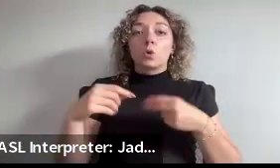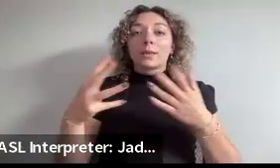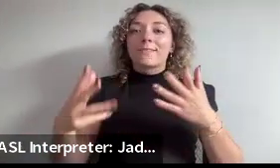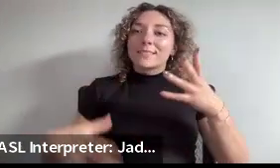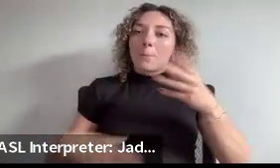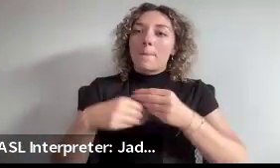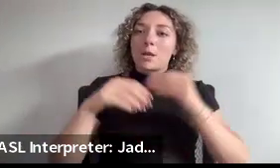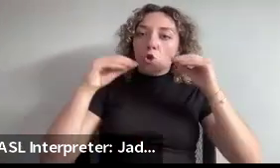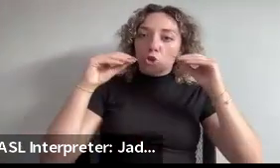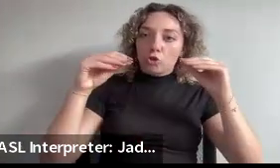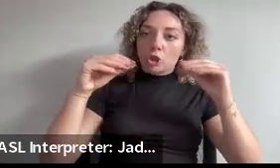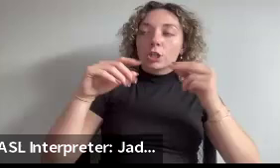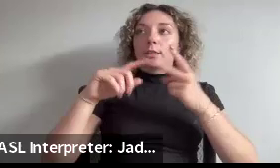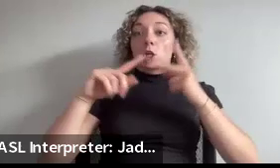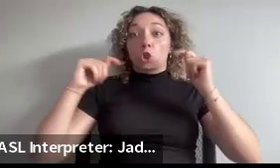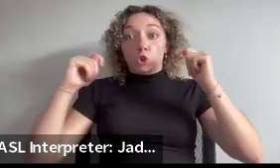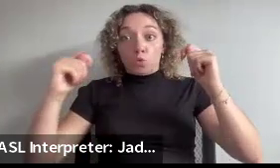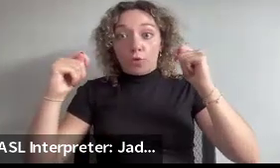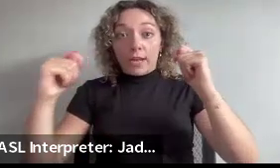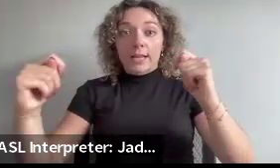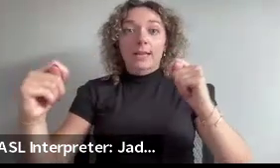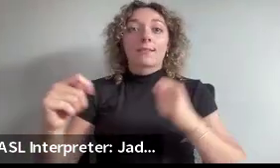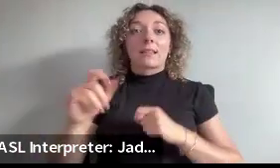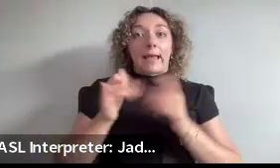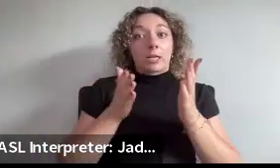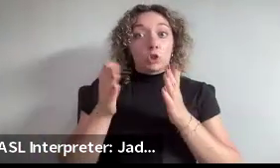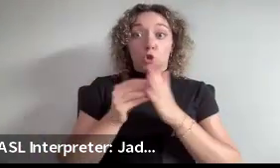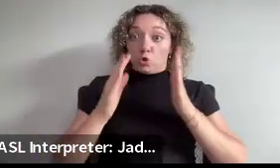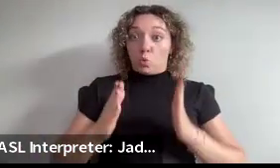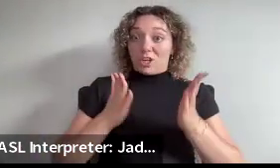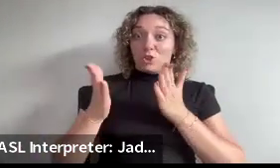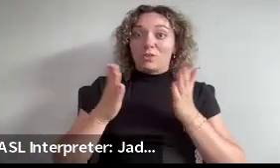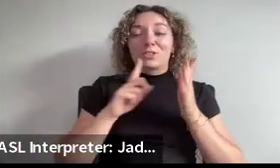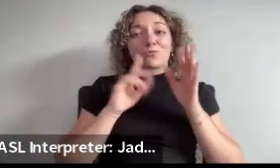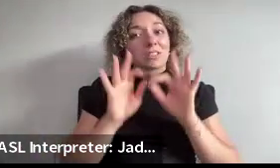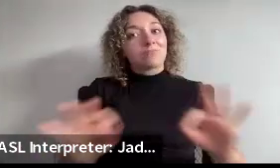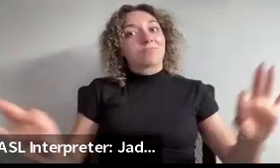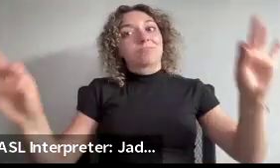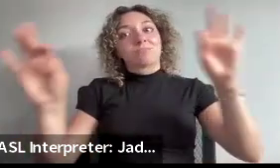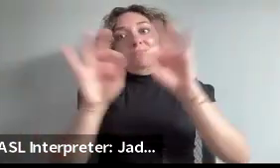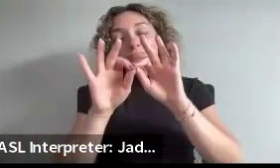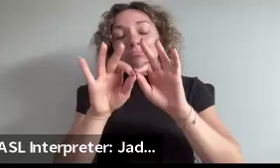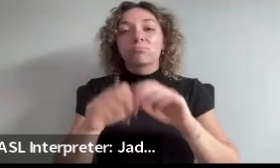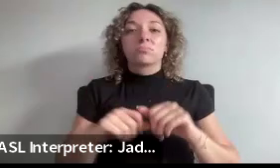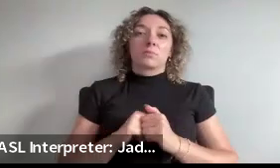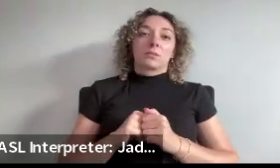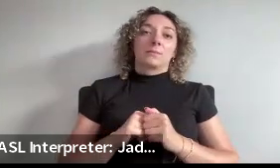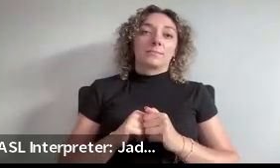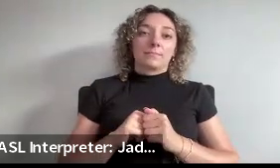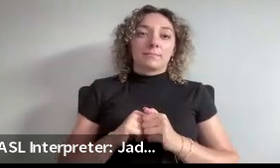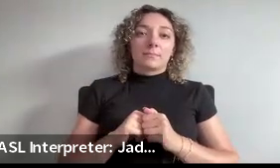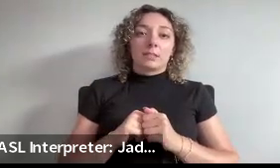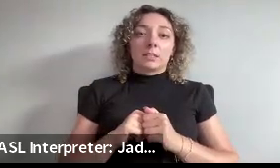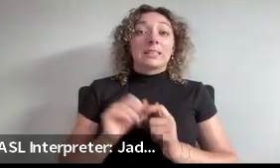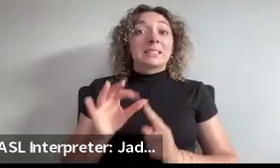instruction and tutoring to students. So these services that are really important, particularly in